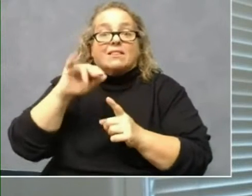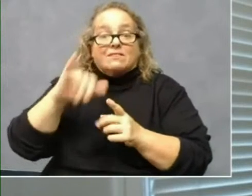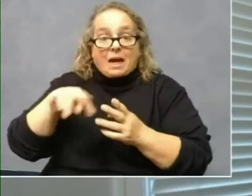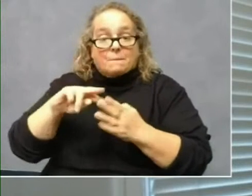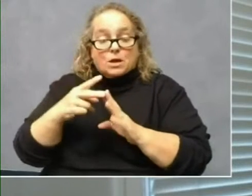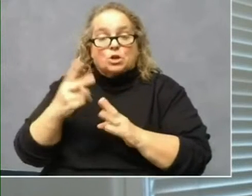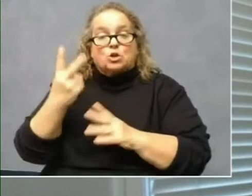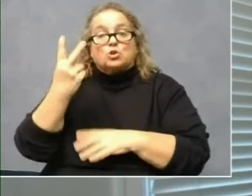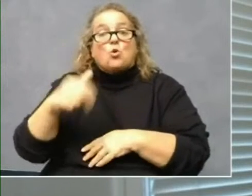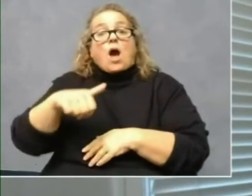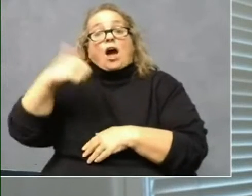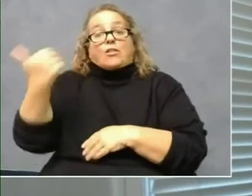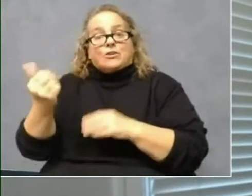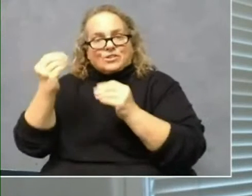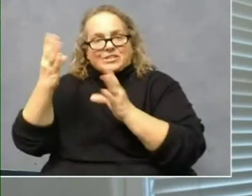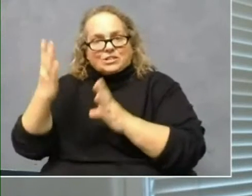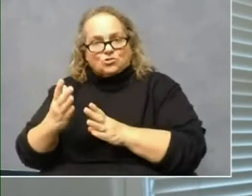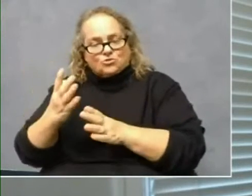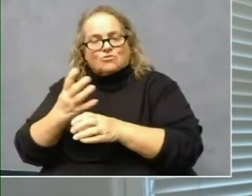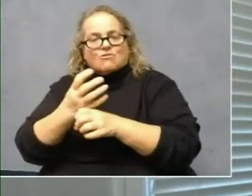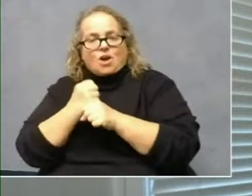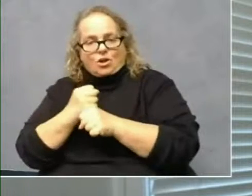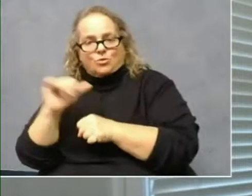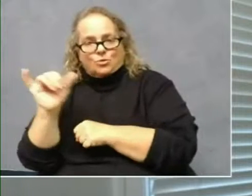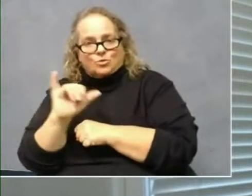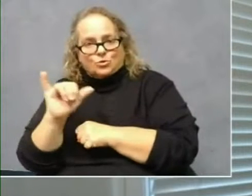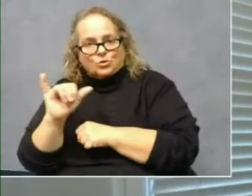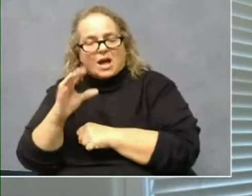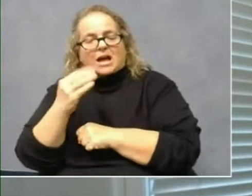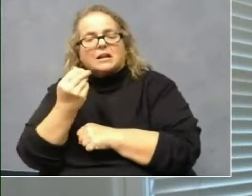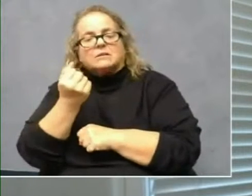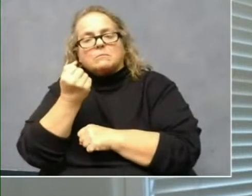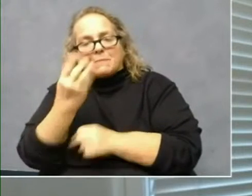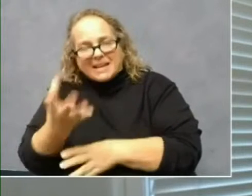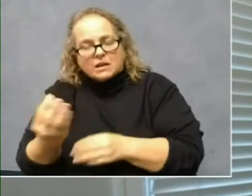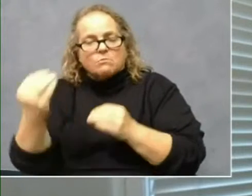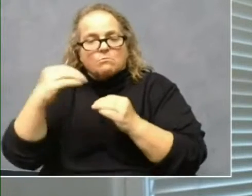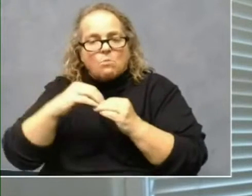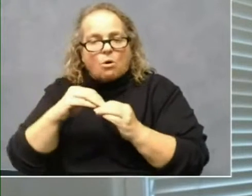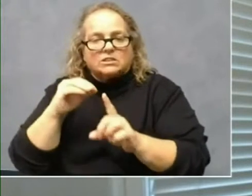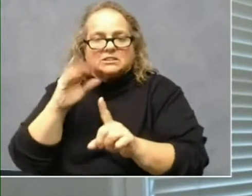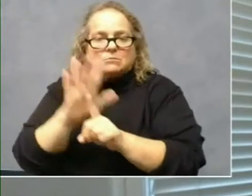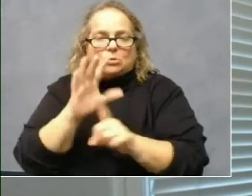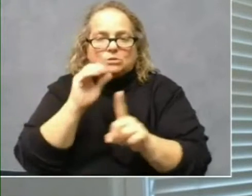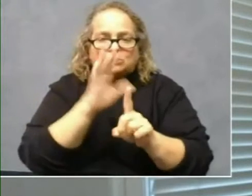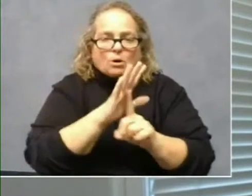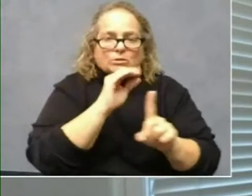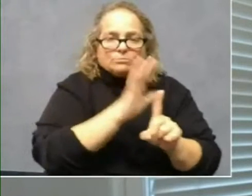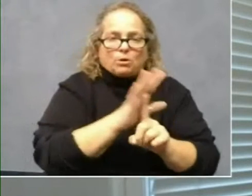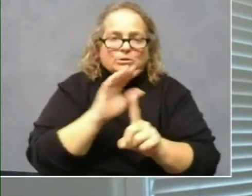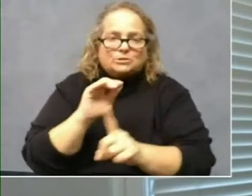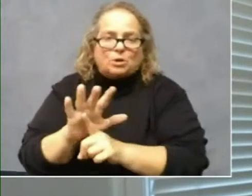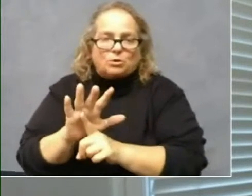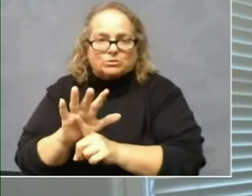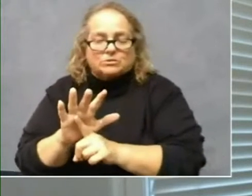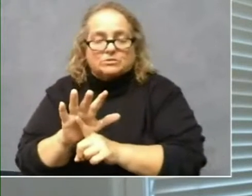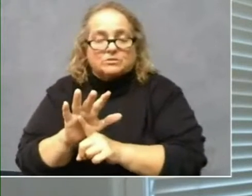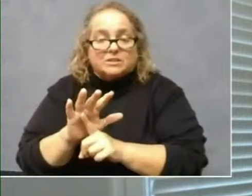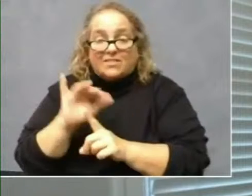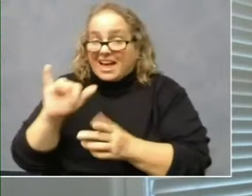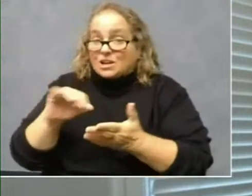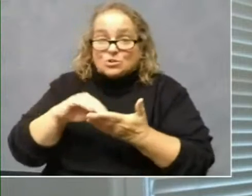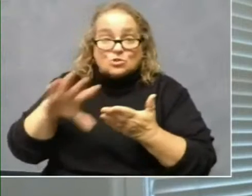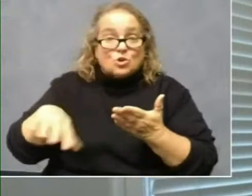infected, and several more were exposed. Now, the students were not attending in-person session or classes at this